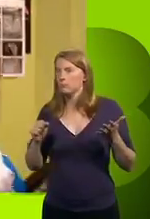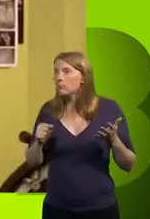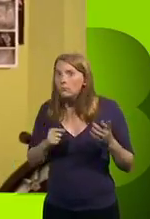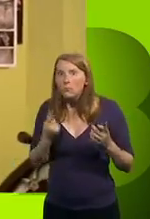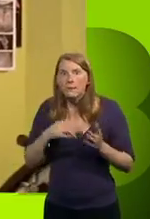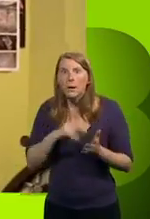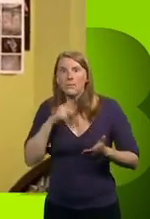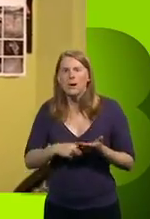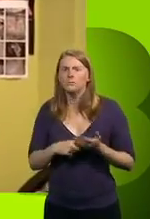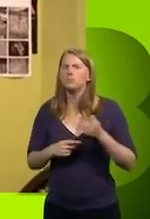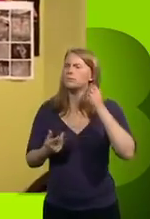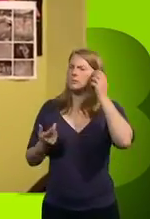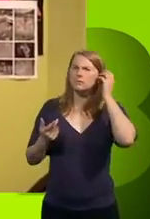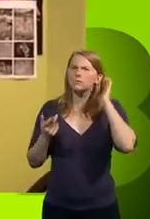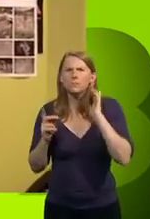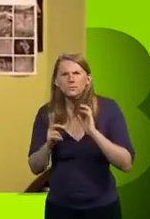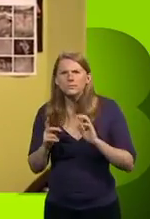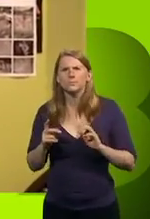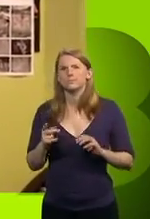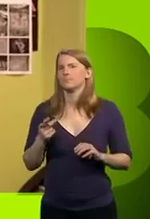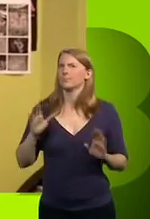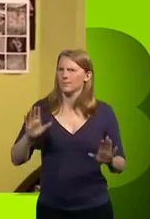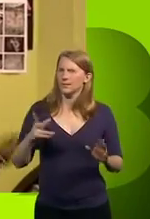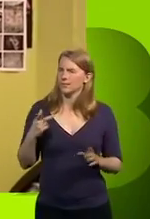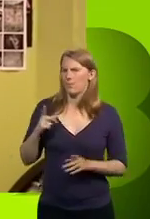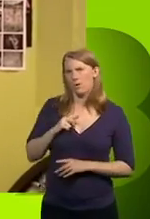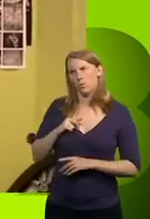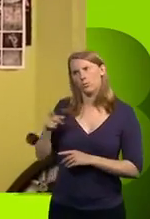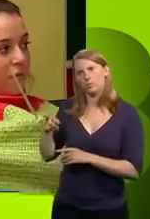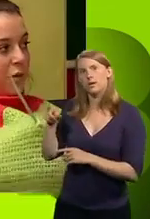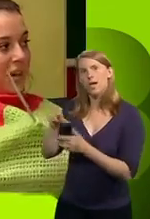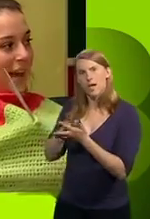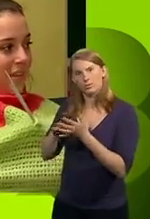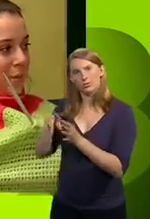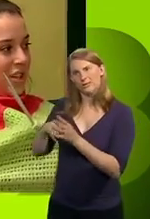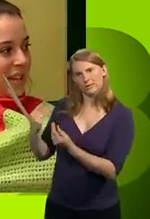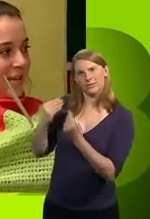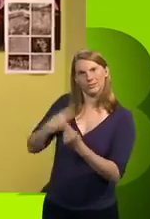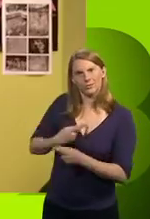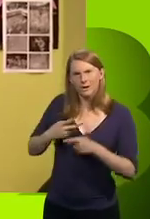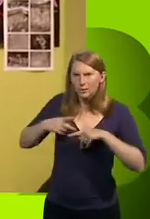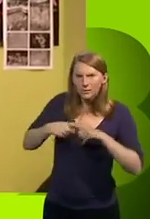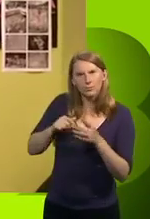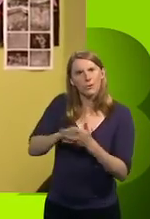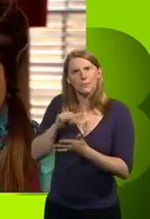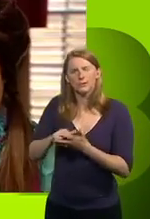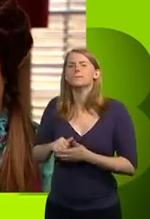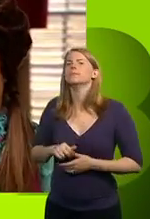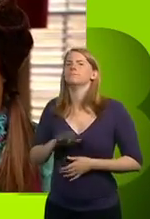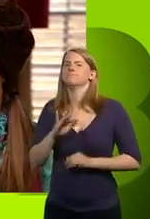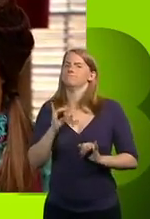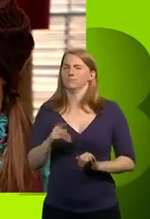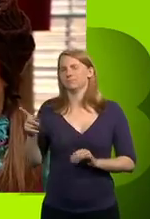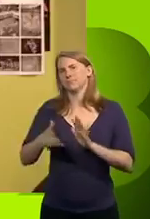I was thinking, why don't we get Kathy to teach us how to knit first? Then we'll be bootylicious. Unfortunately, Kathy was just leaving. But you just got here.